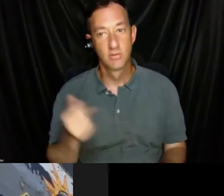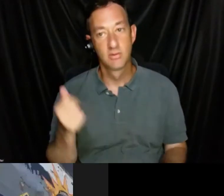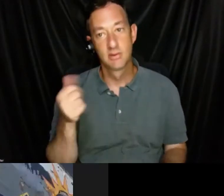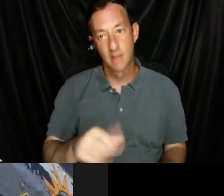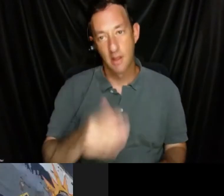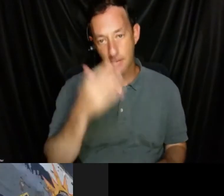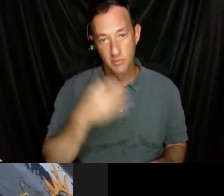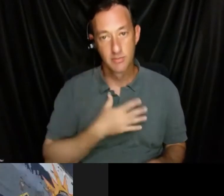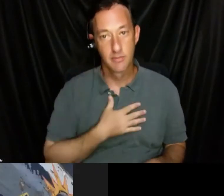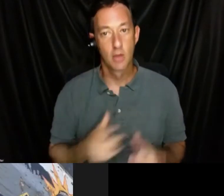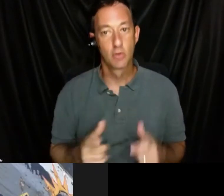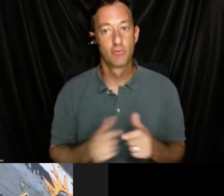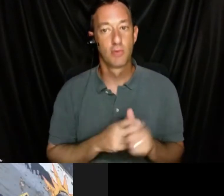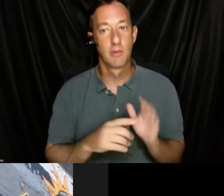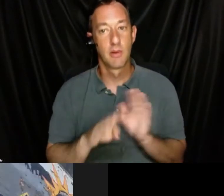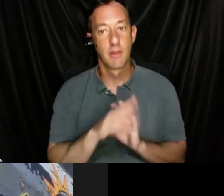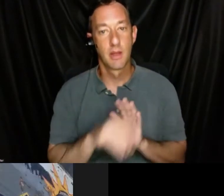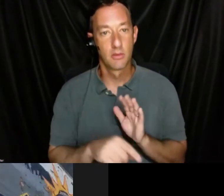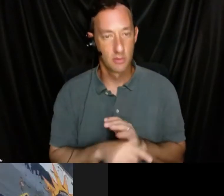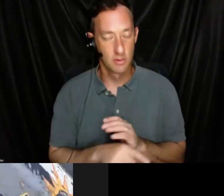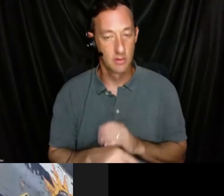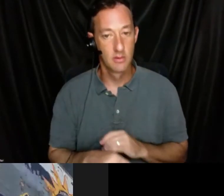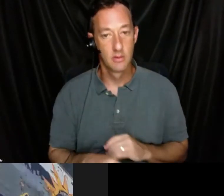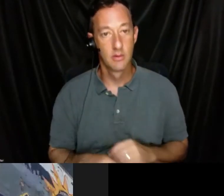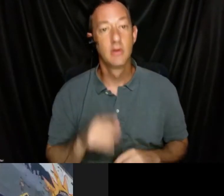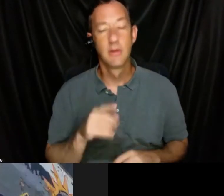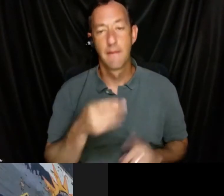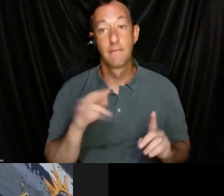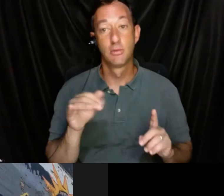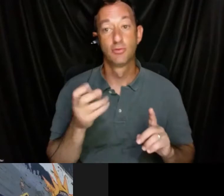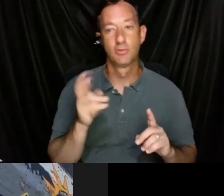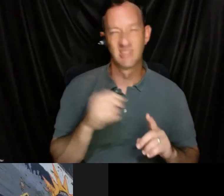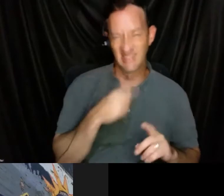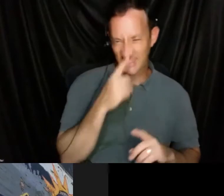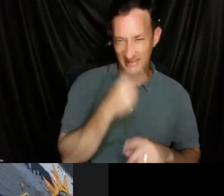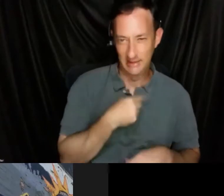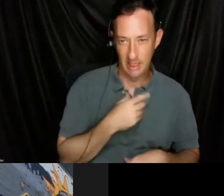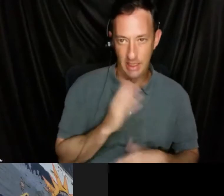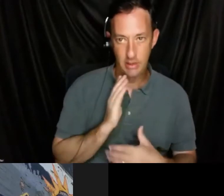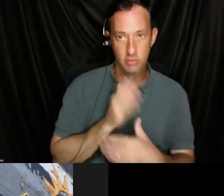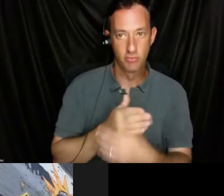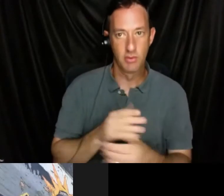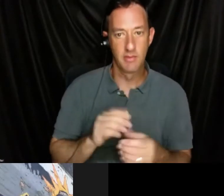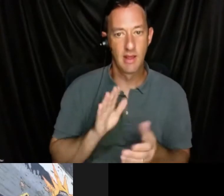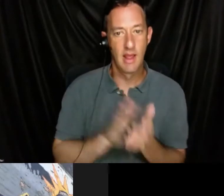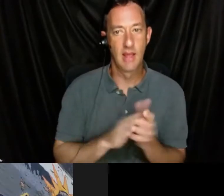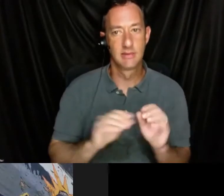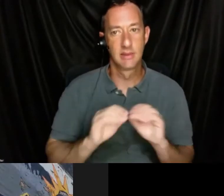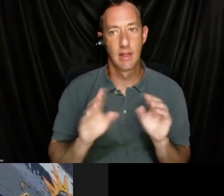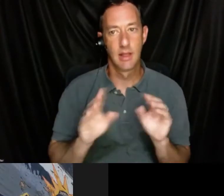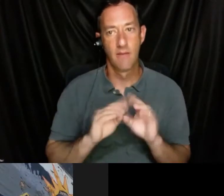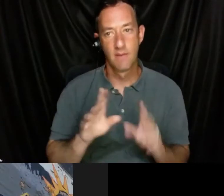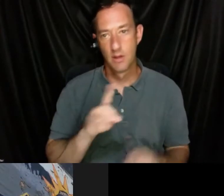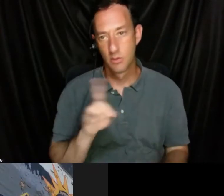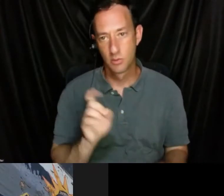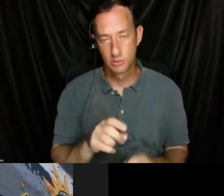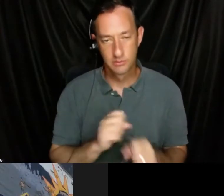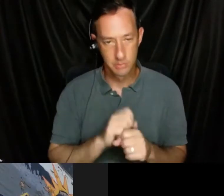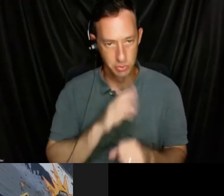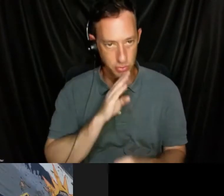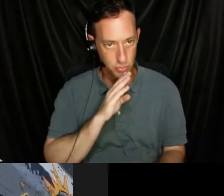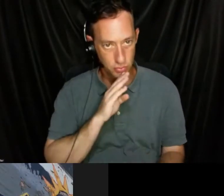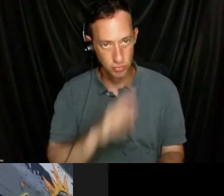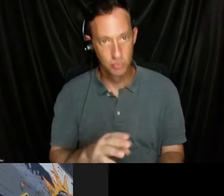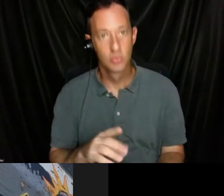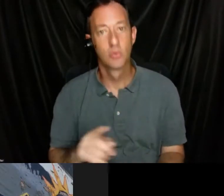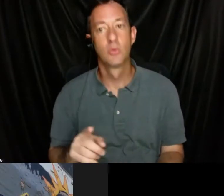criminal background. And Mr. that was Johnson, in May. Mr. Johnson, can I just interrupt to ask a clarifying question here, just to make sure that